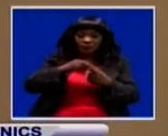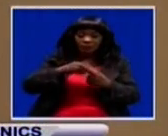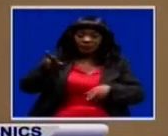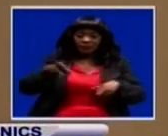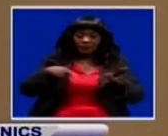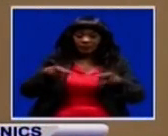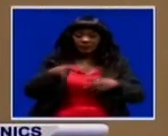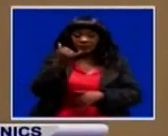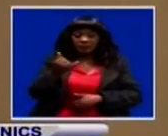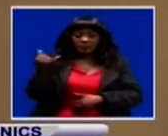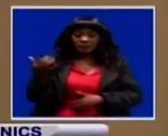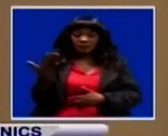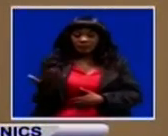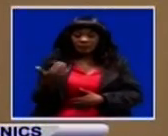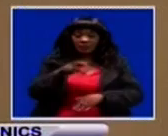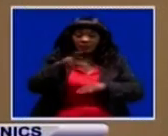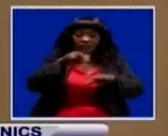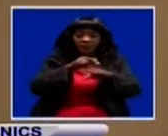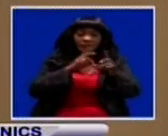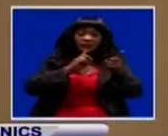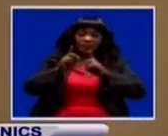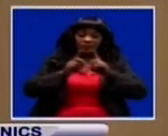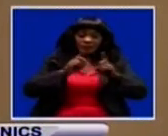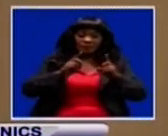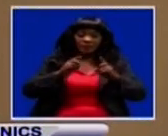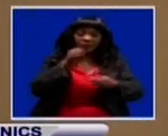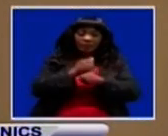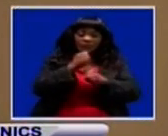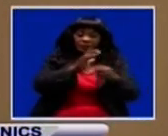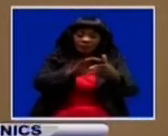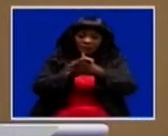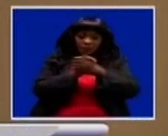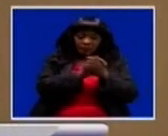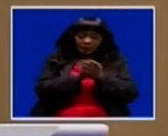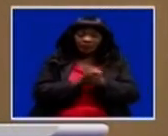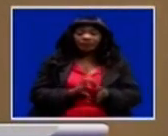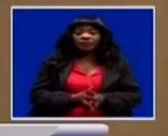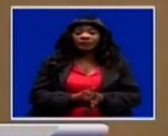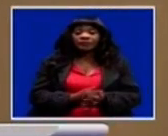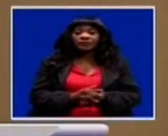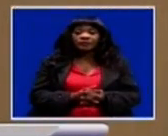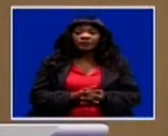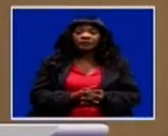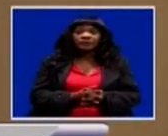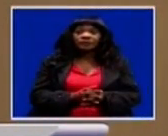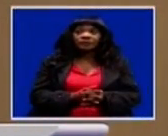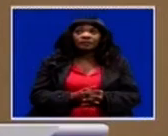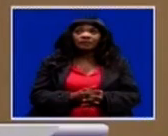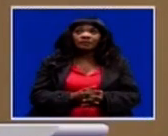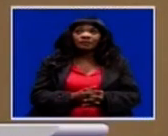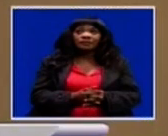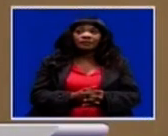hand, which is the National Dialogue and Reconciliation process. What has led to this decision is, like